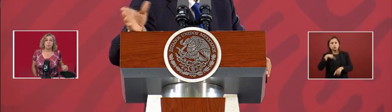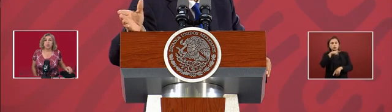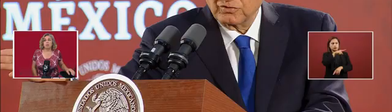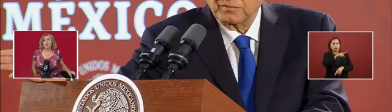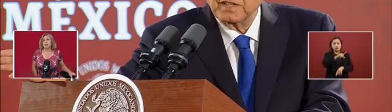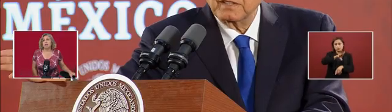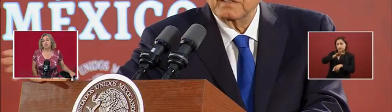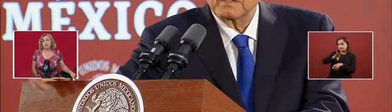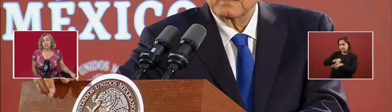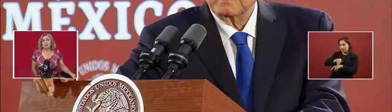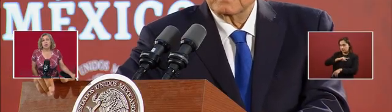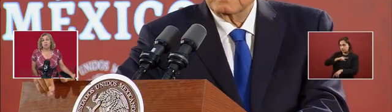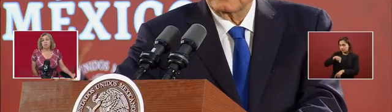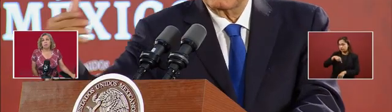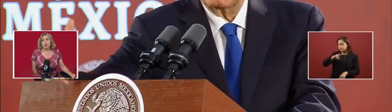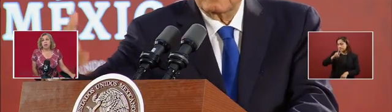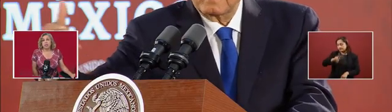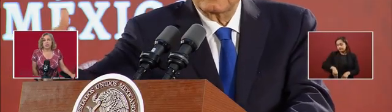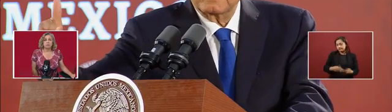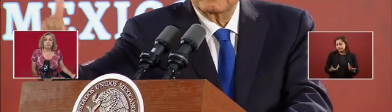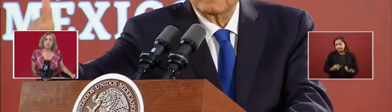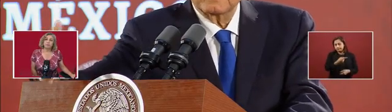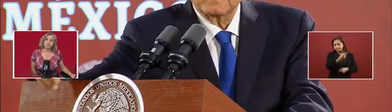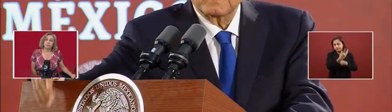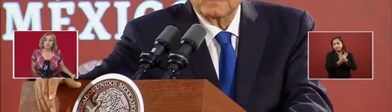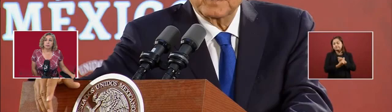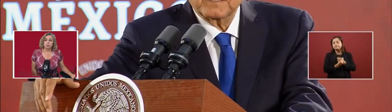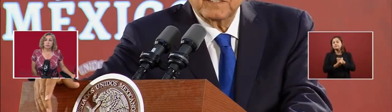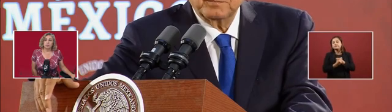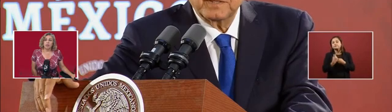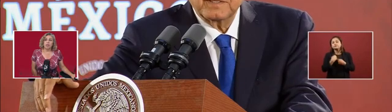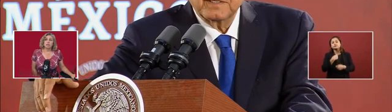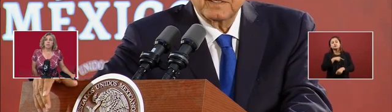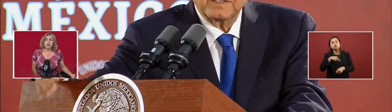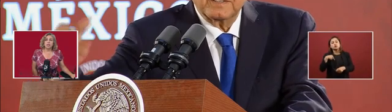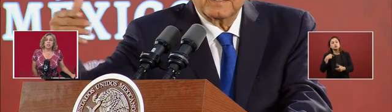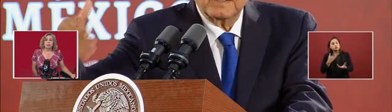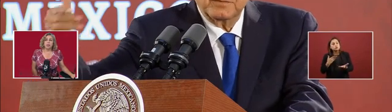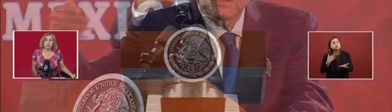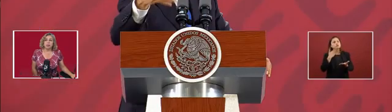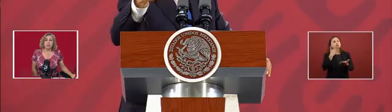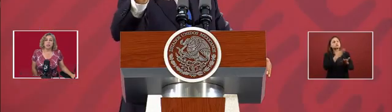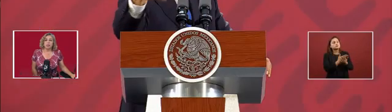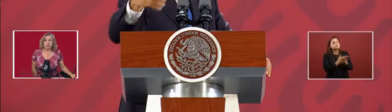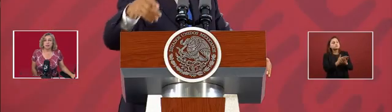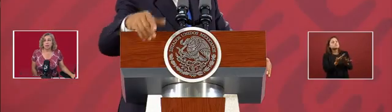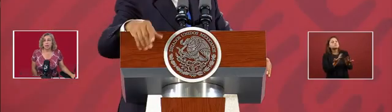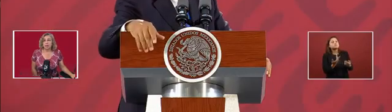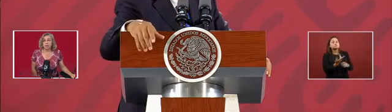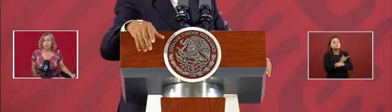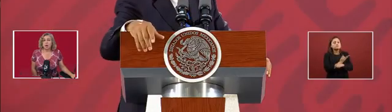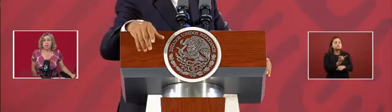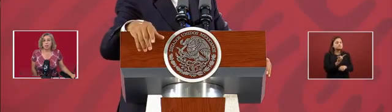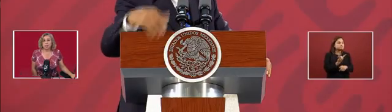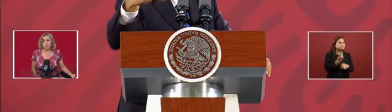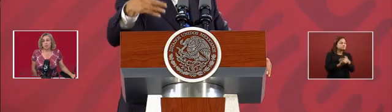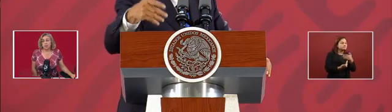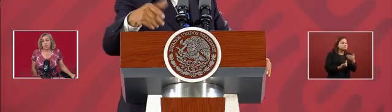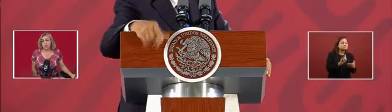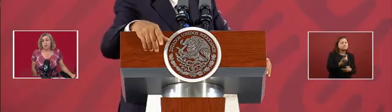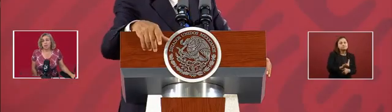haber recursos suficientes para la aplicación that there's going to be enough resources for the applications of this que form, era una de